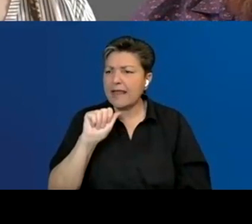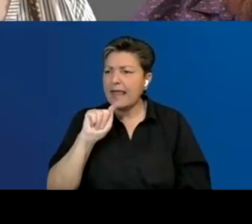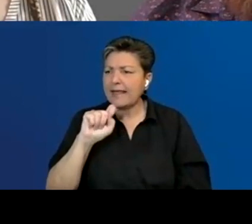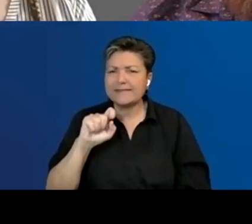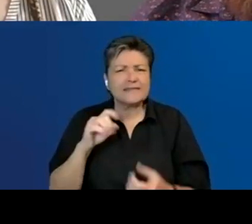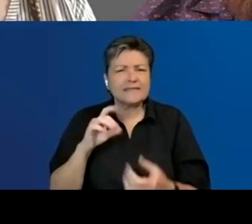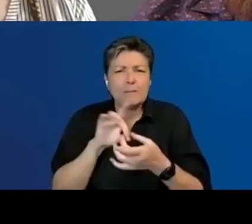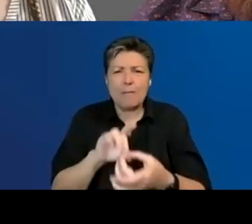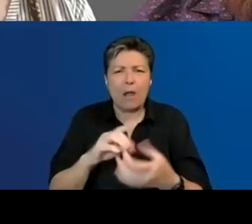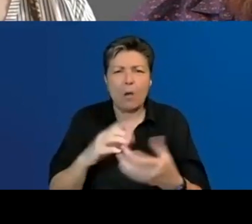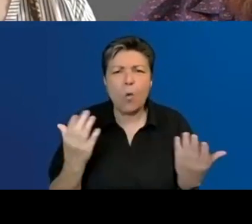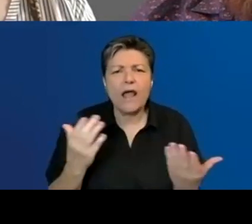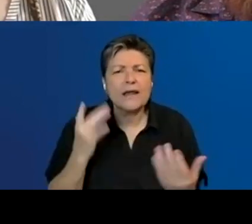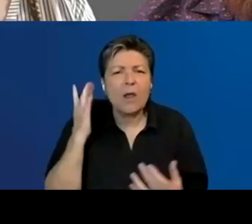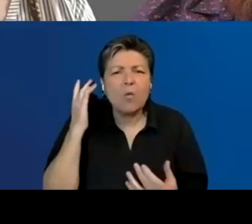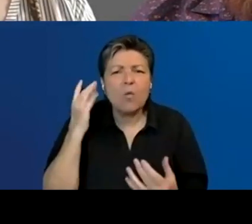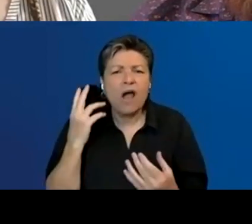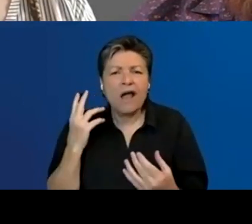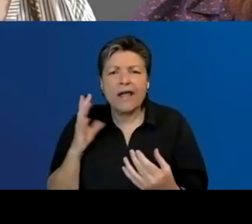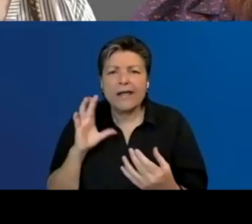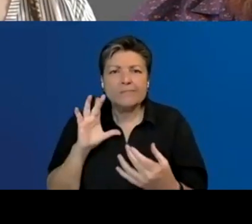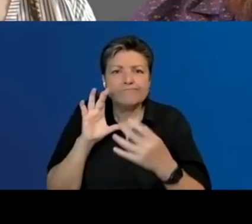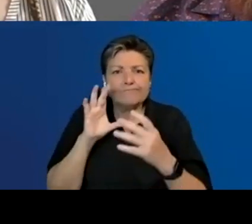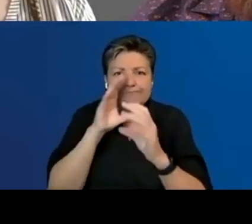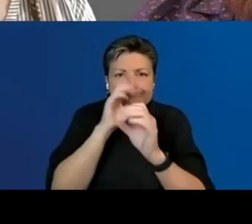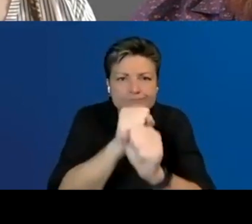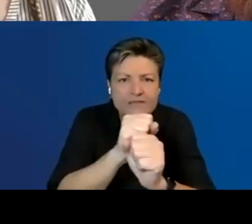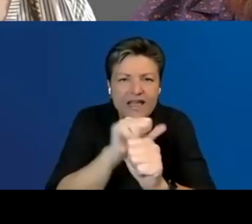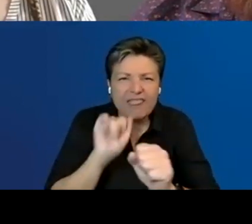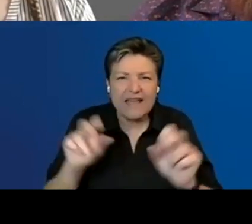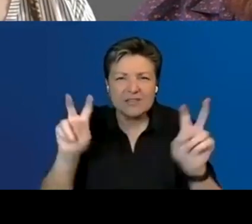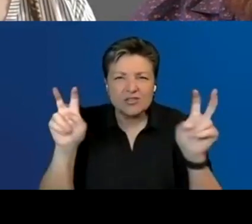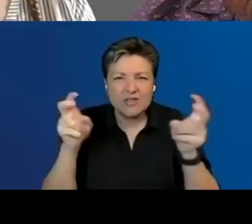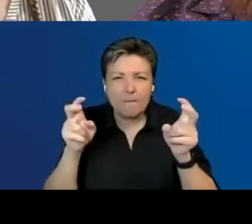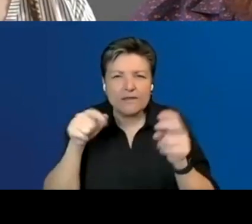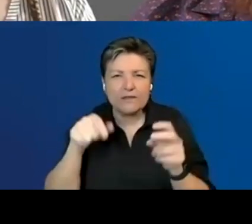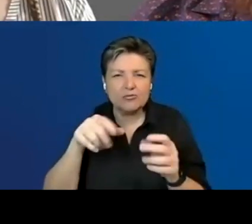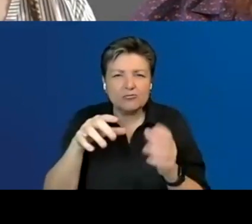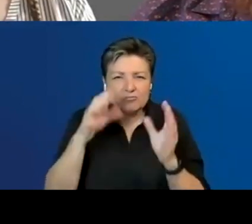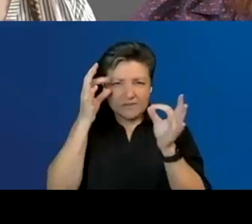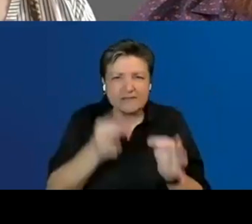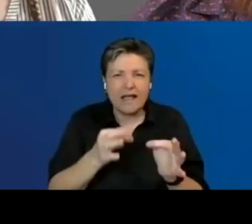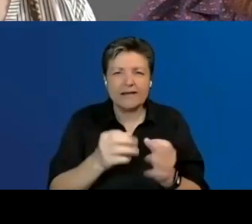drew you to the topic that you chose in particular?